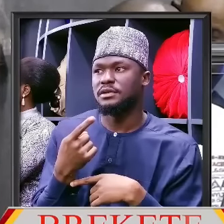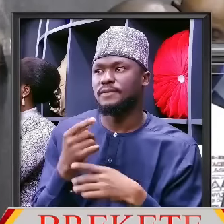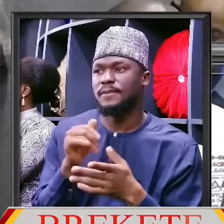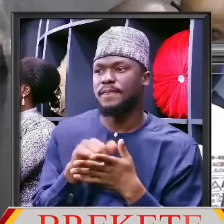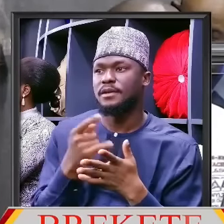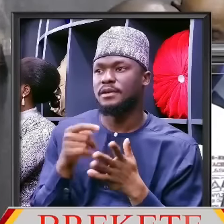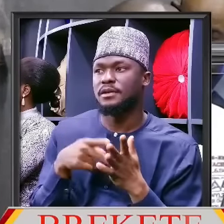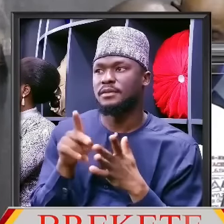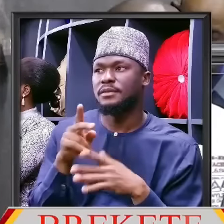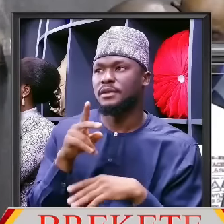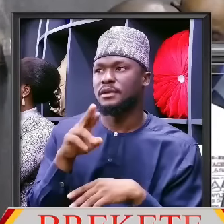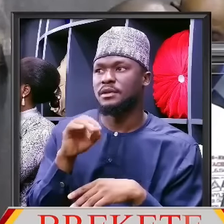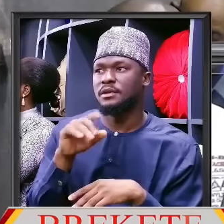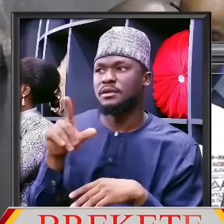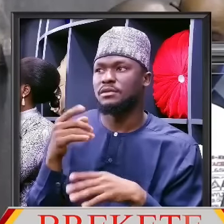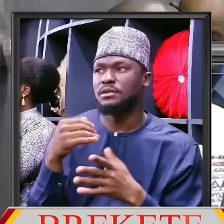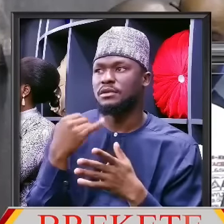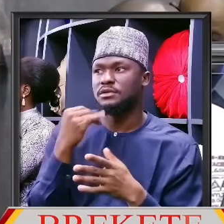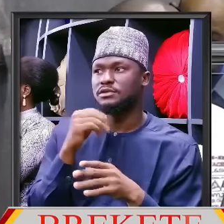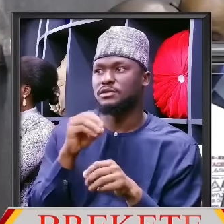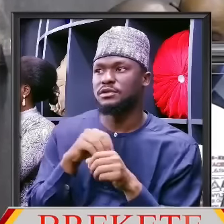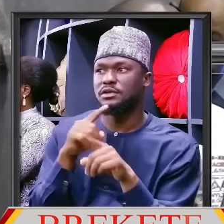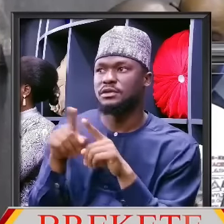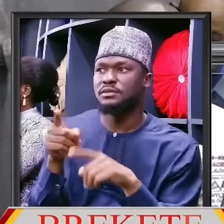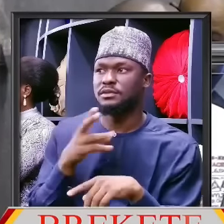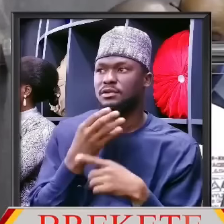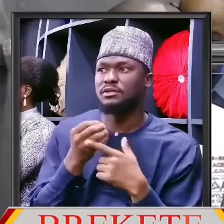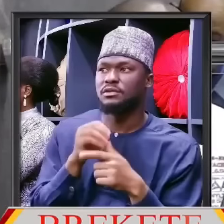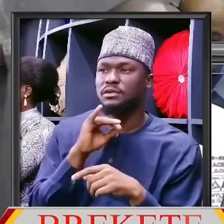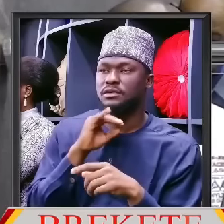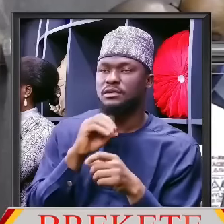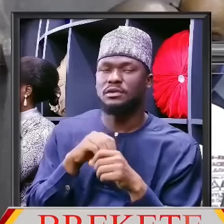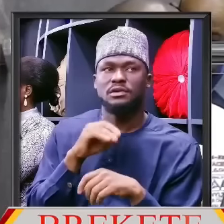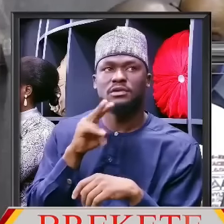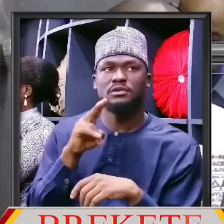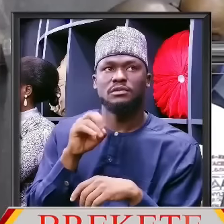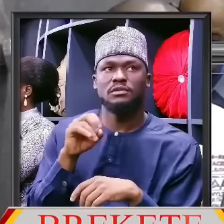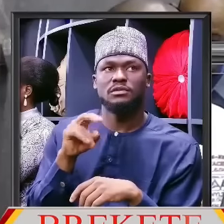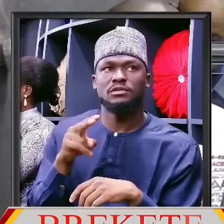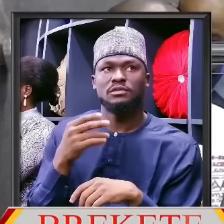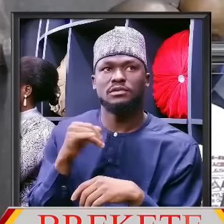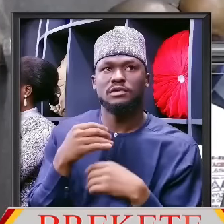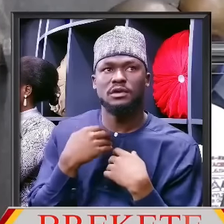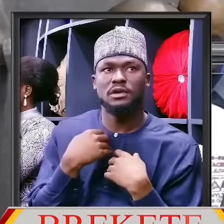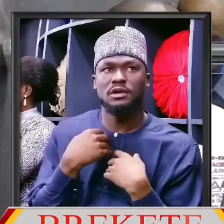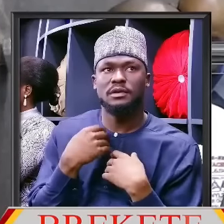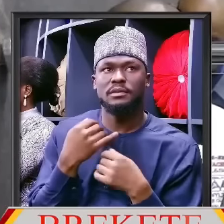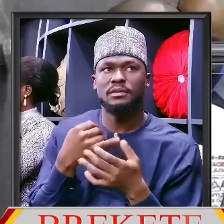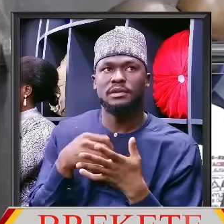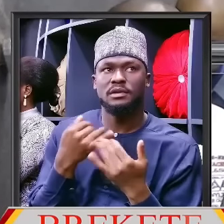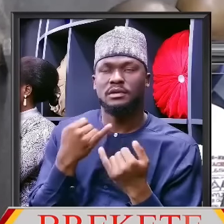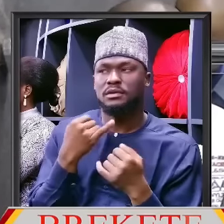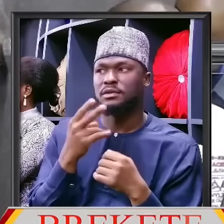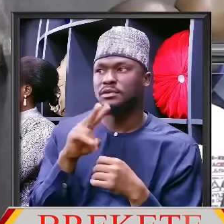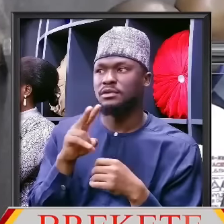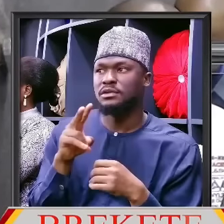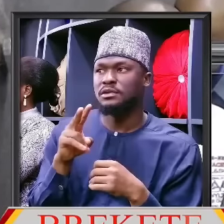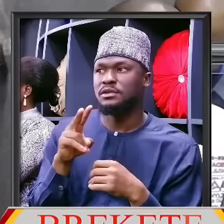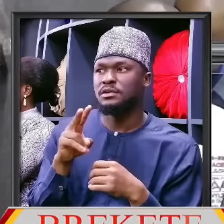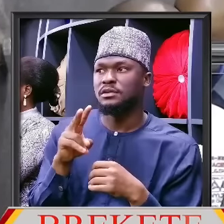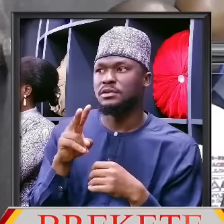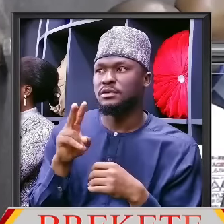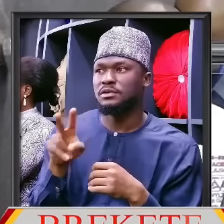Forum, they don't be in existence since 2002. They don't be in existence for 22 years now, as we